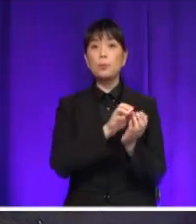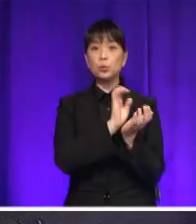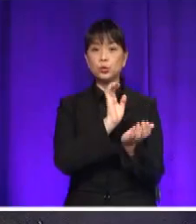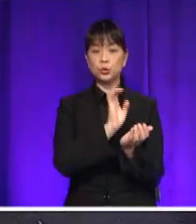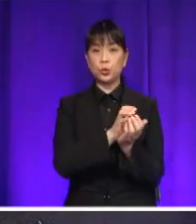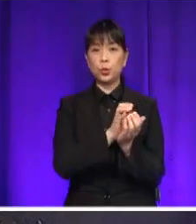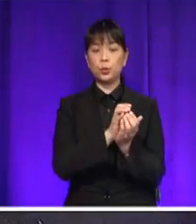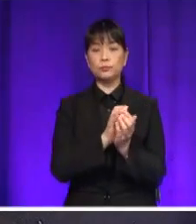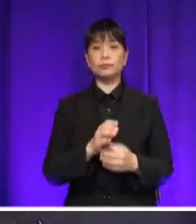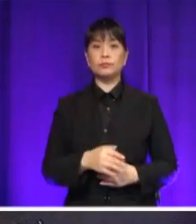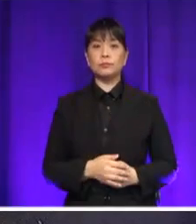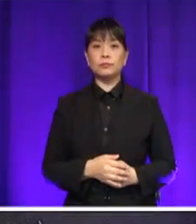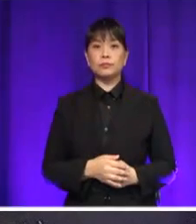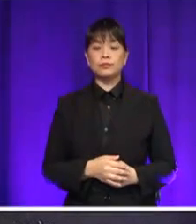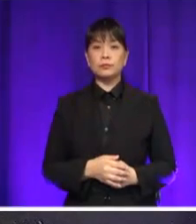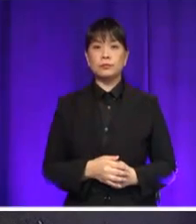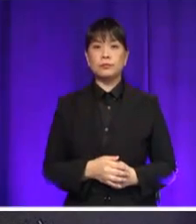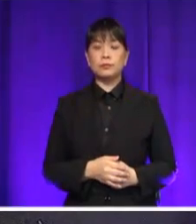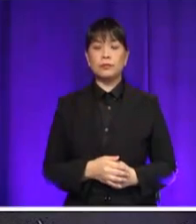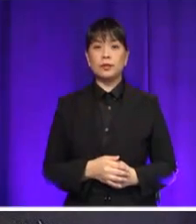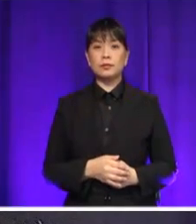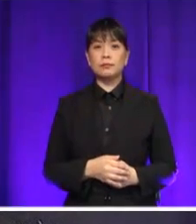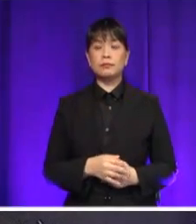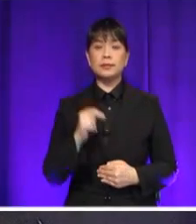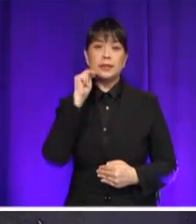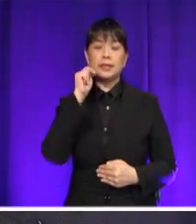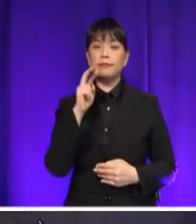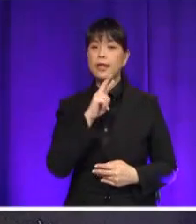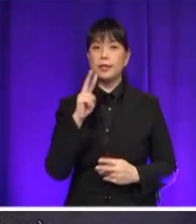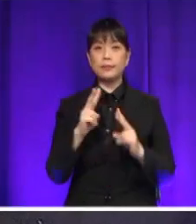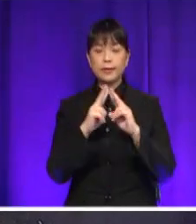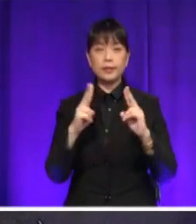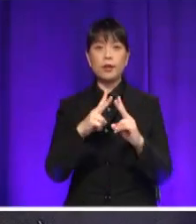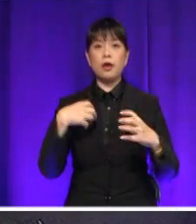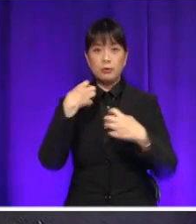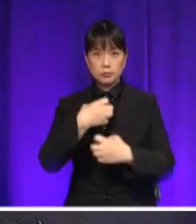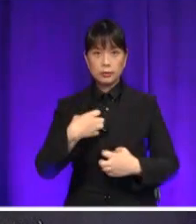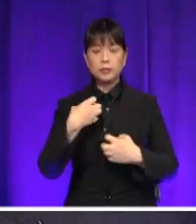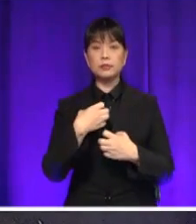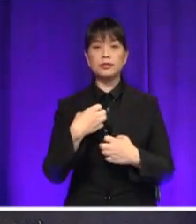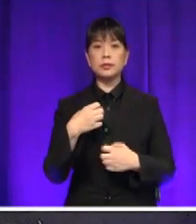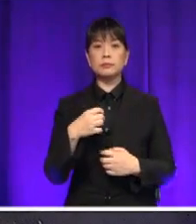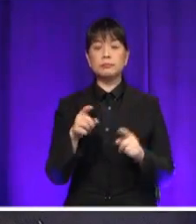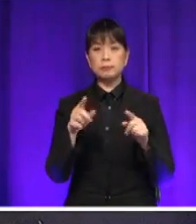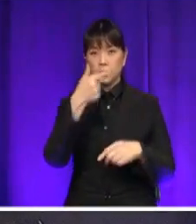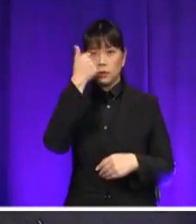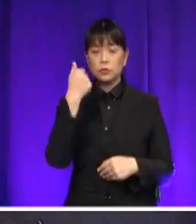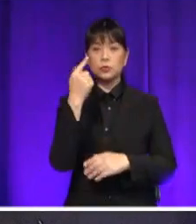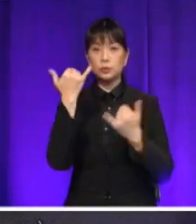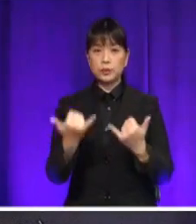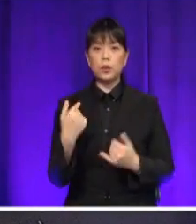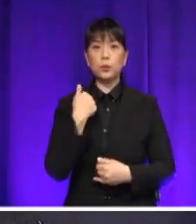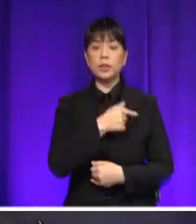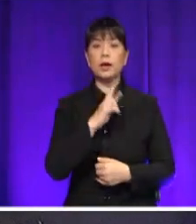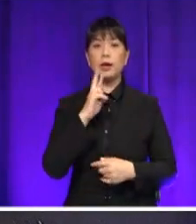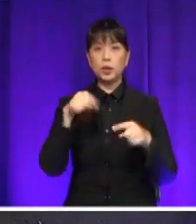DidikTV KPM. Thank you very much. I am so excited because we are going to learn. Are we going to learn about the emojis? But what will